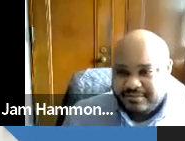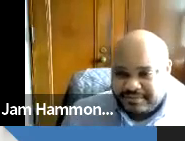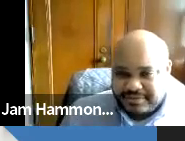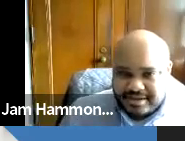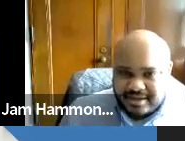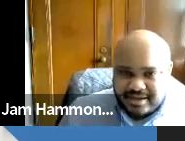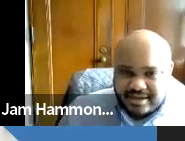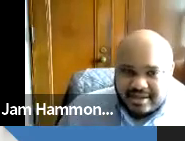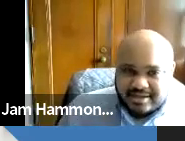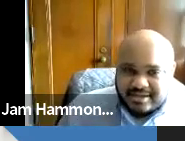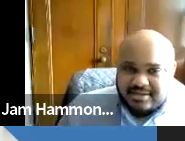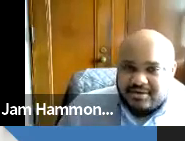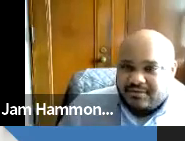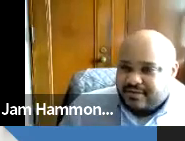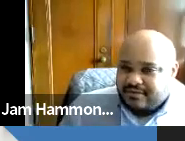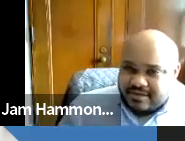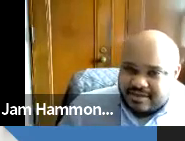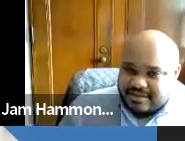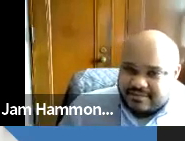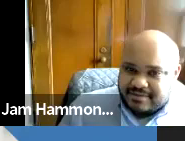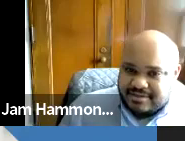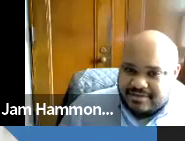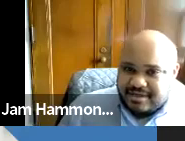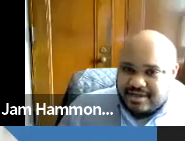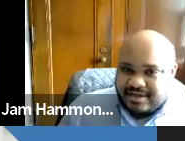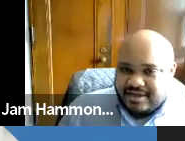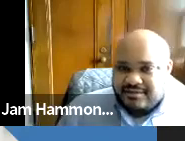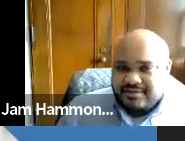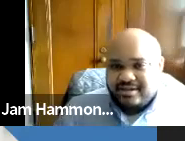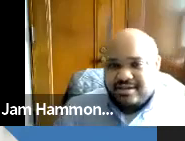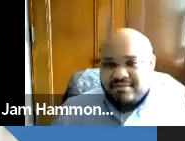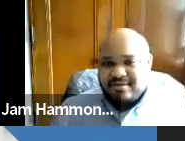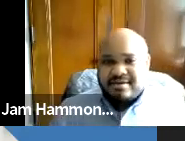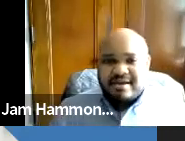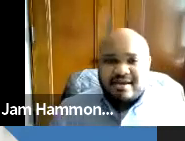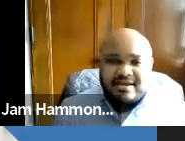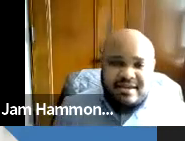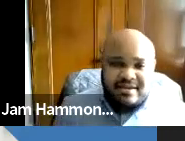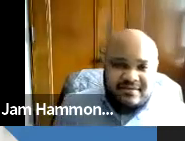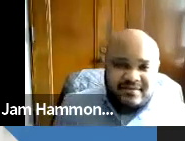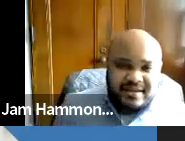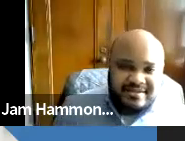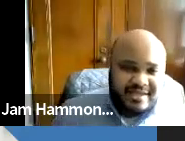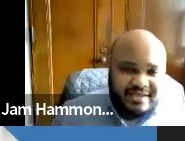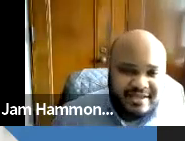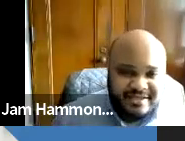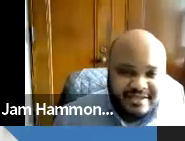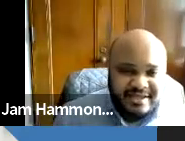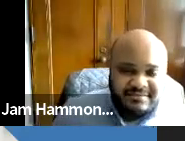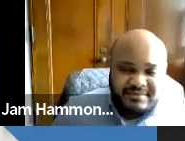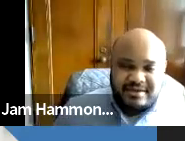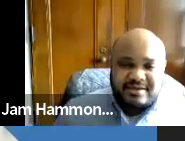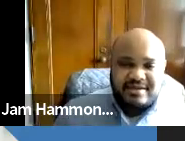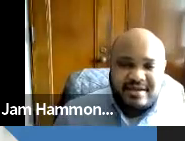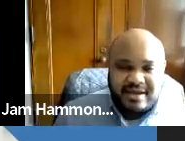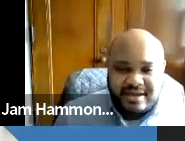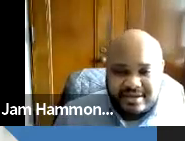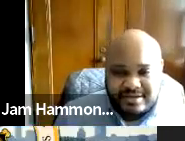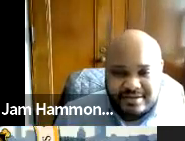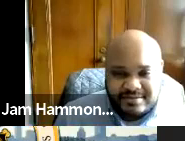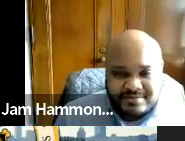area. So hopefully everyone can see my screen and everyone can hear me okay. If that's not the case at any